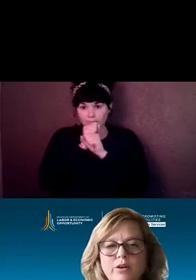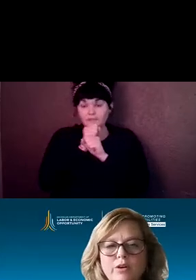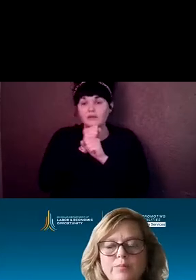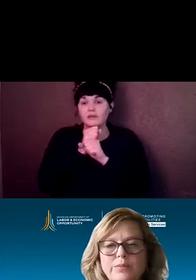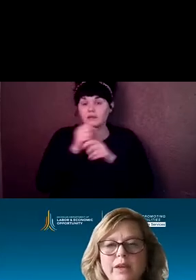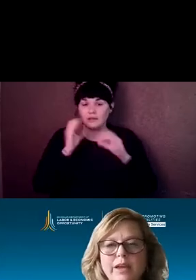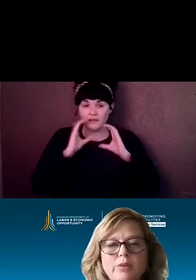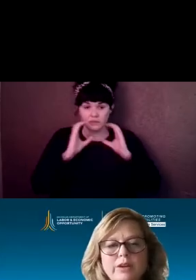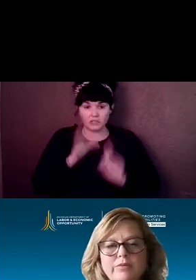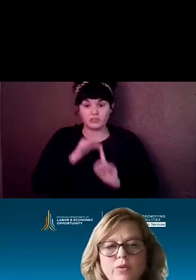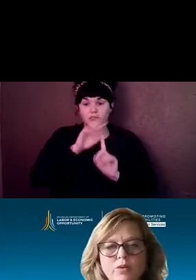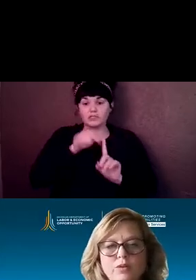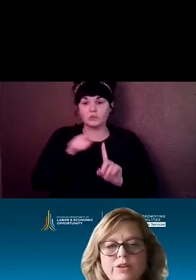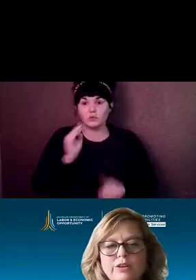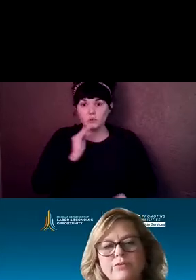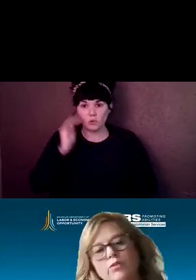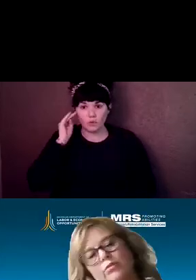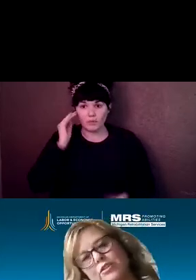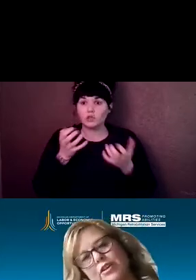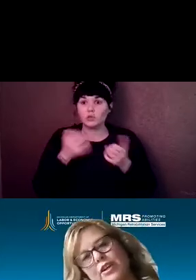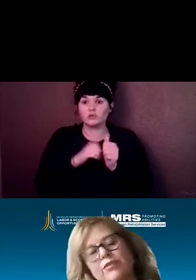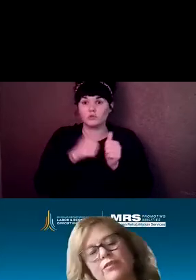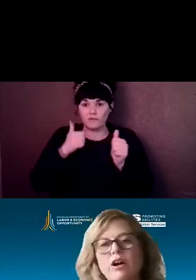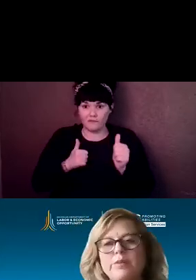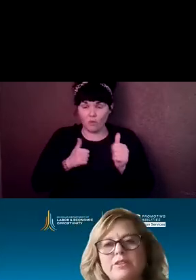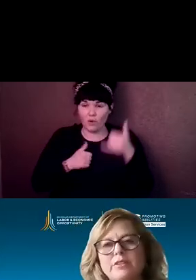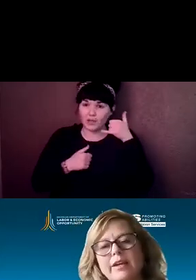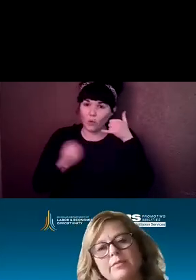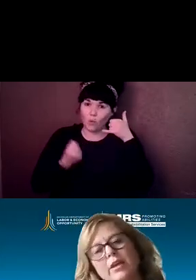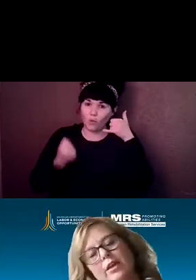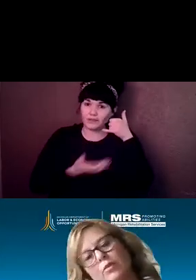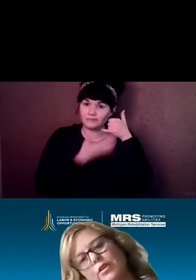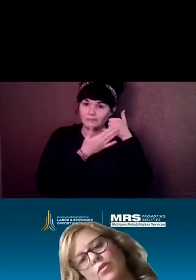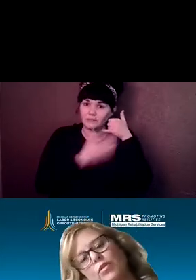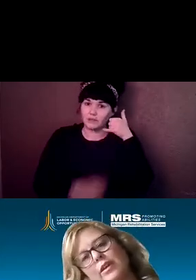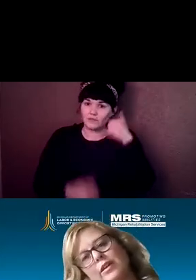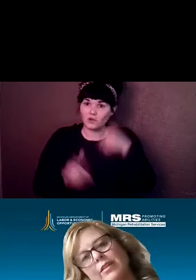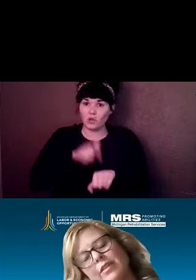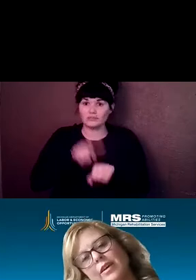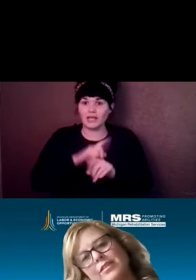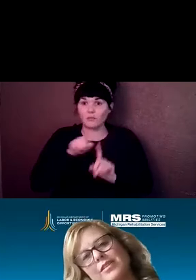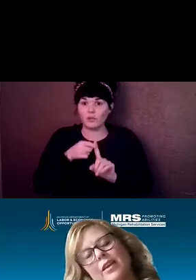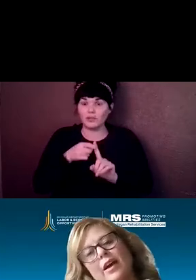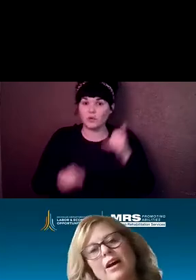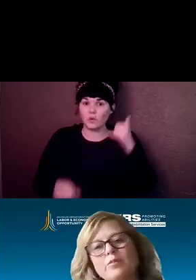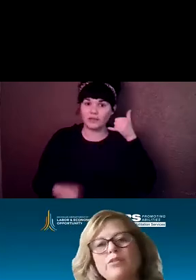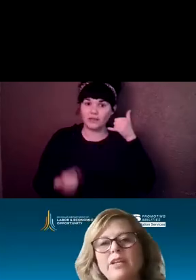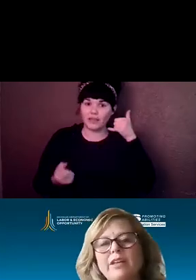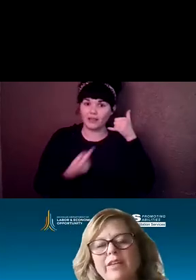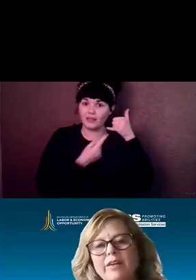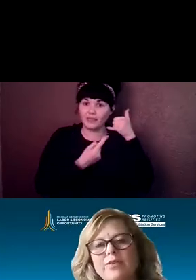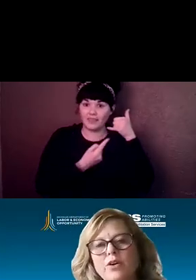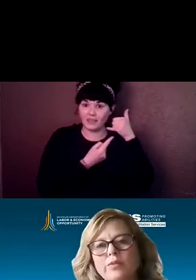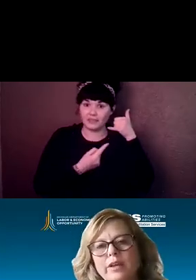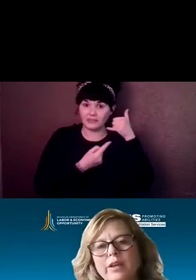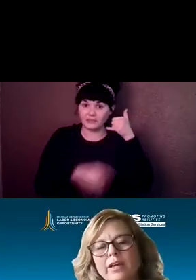at home. And you want to avoid holding your phone to your ear for long periods of times. When you're holding it like this, cradling